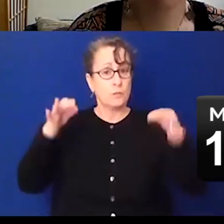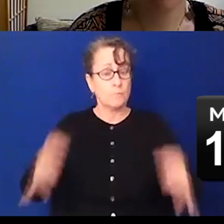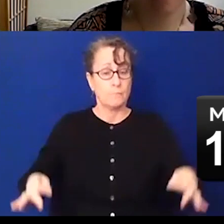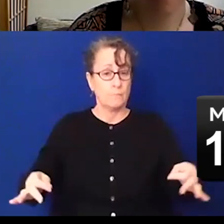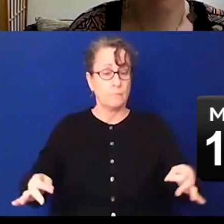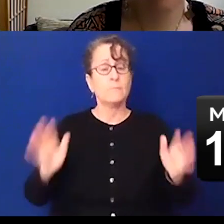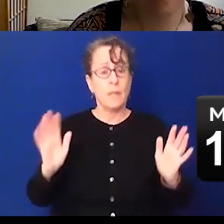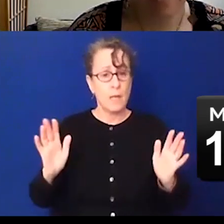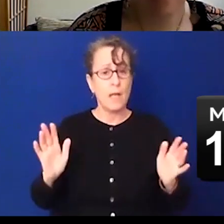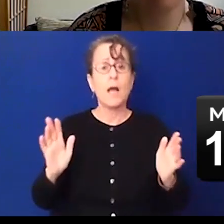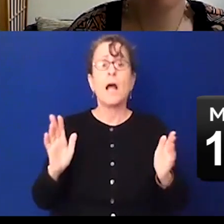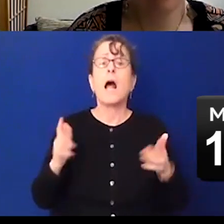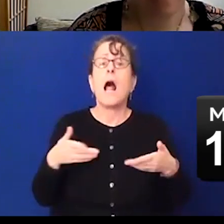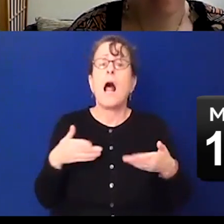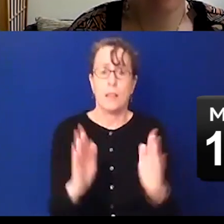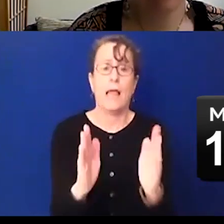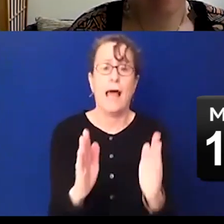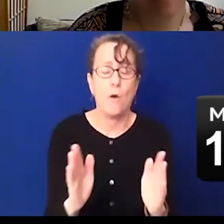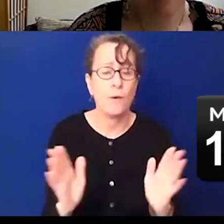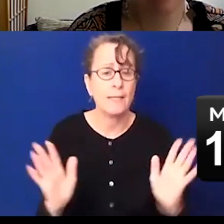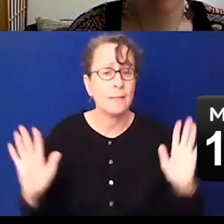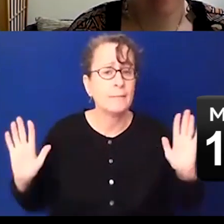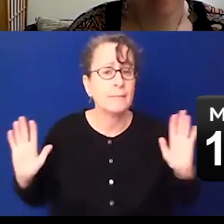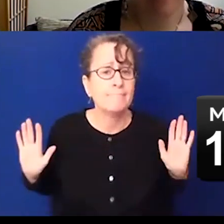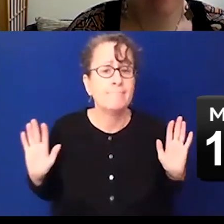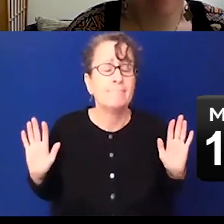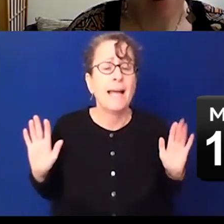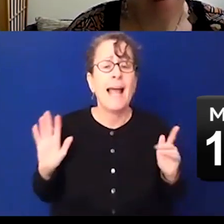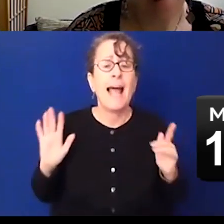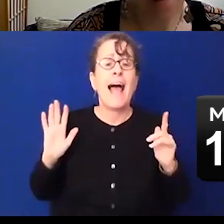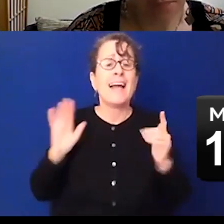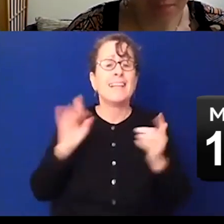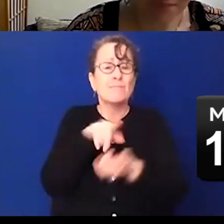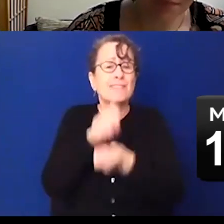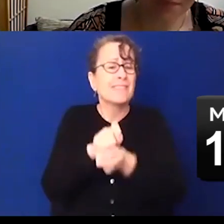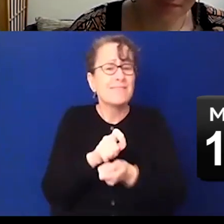Sure. But I don't like that from the taxpayer's perspective.